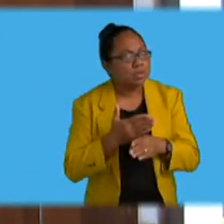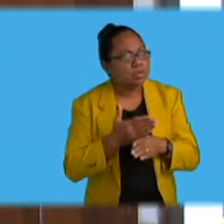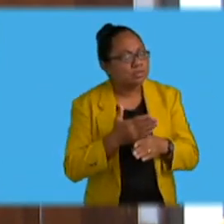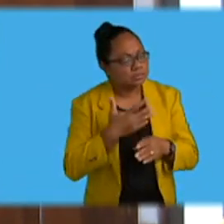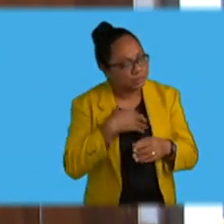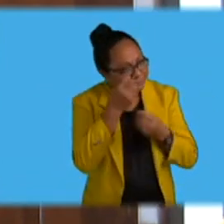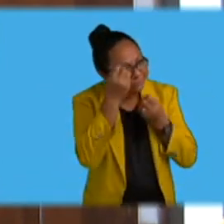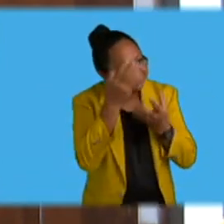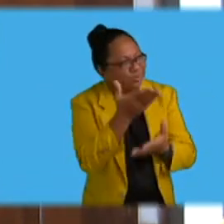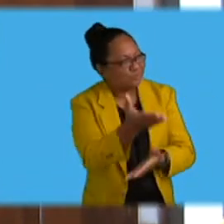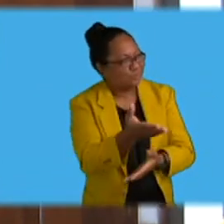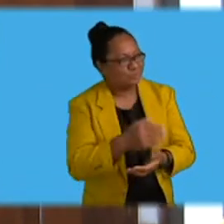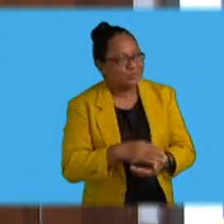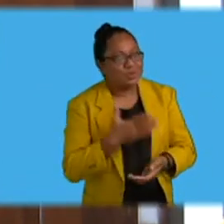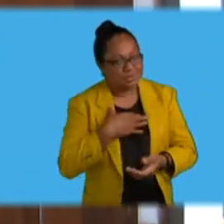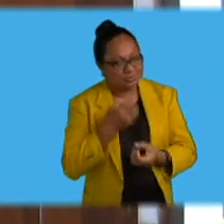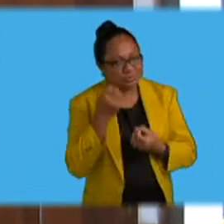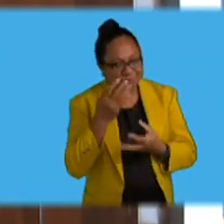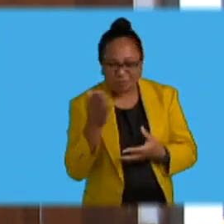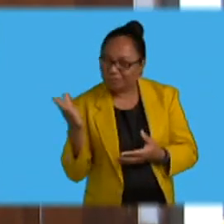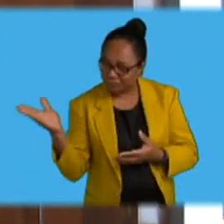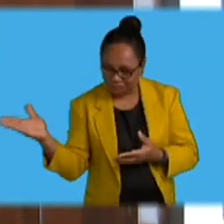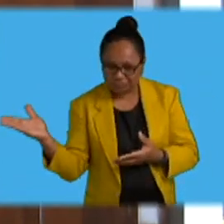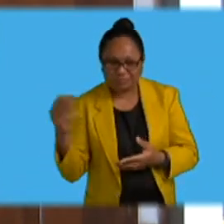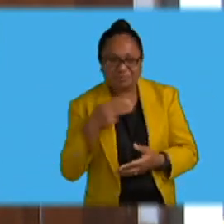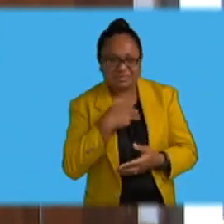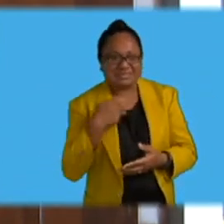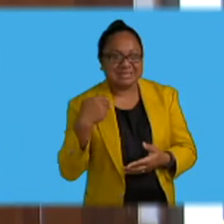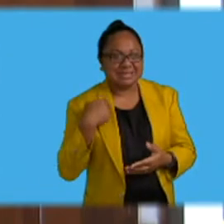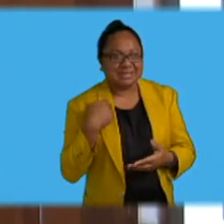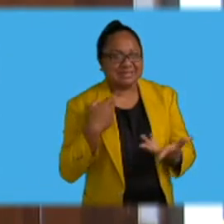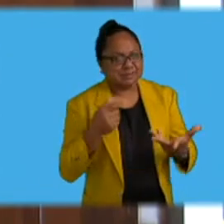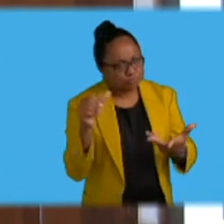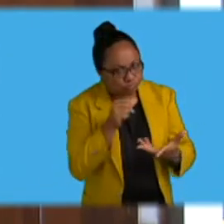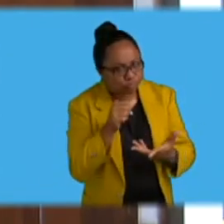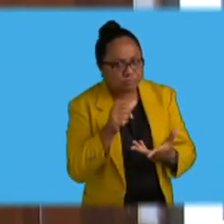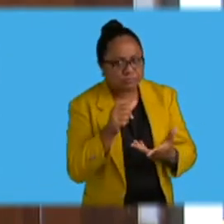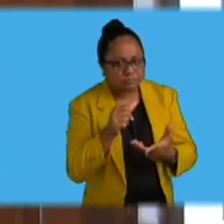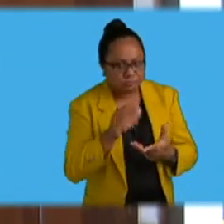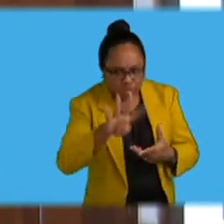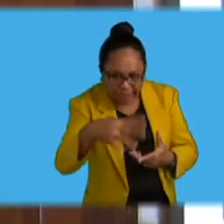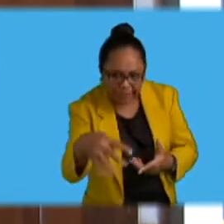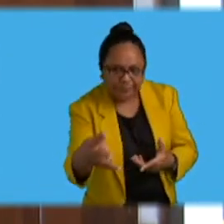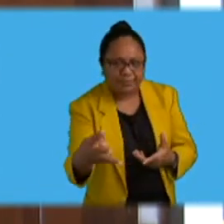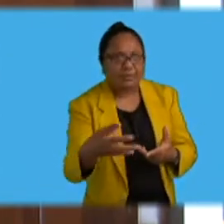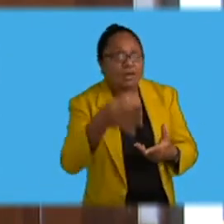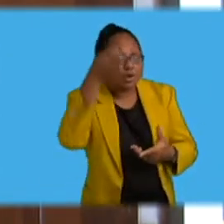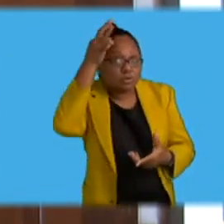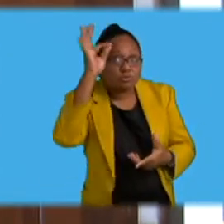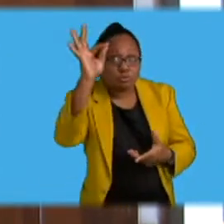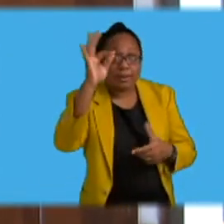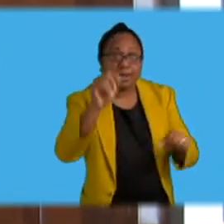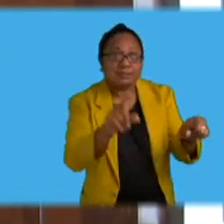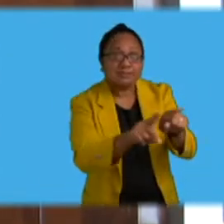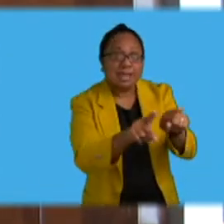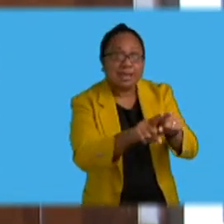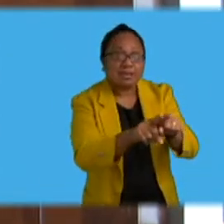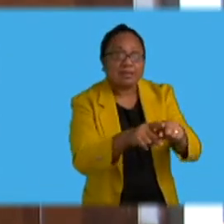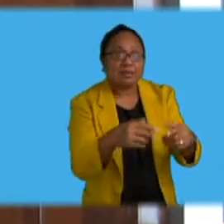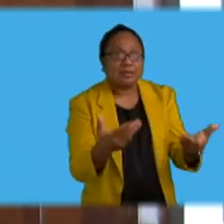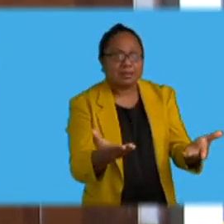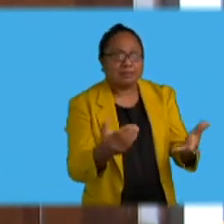Honourable Minister, that can be followed up. And on the one in Rutuma also, based on the information from one